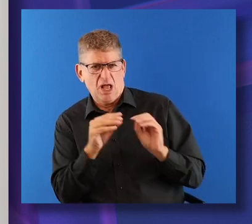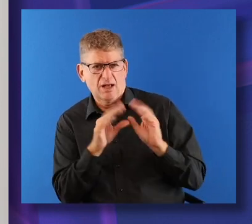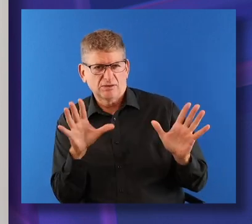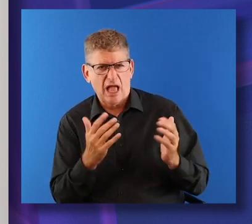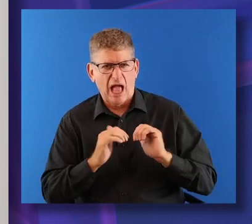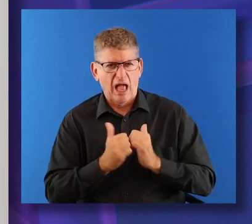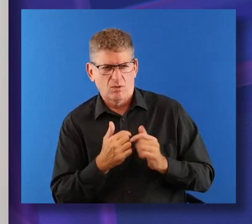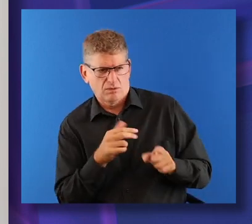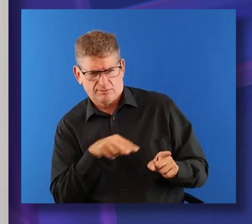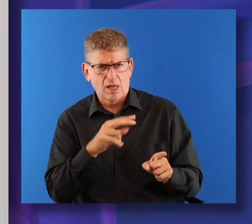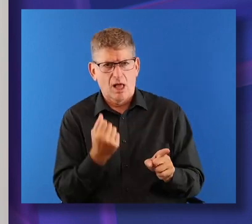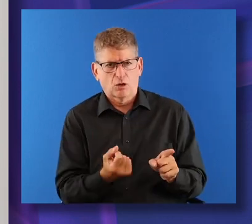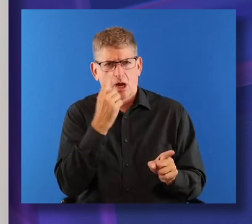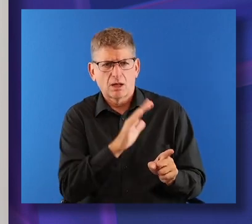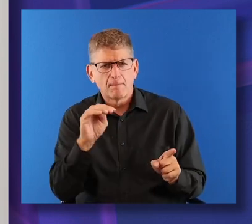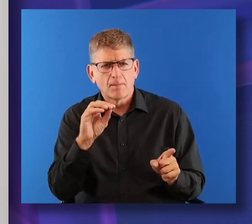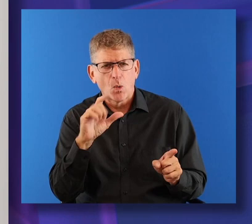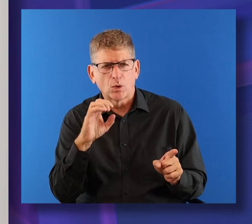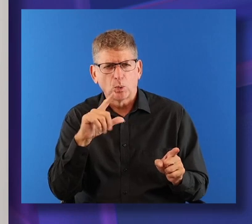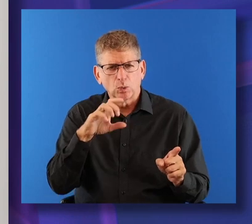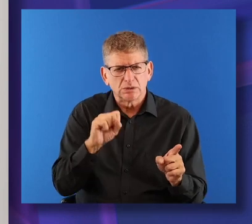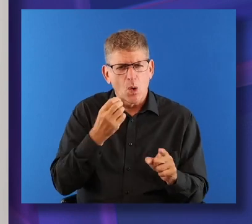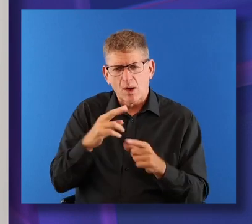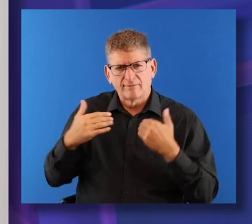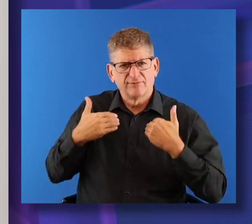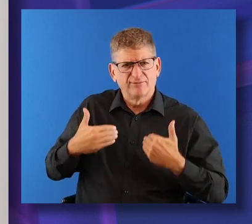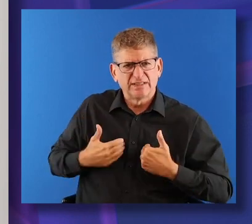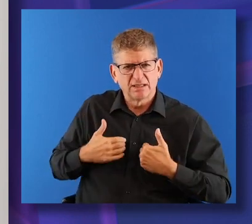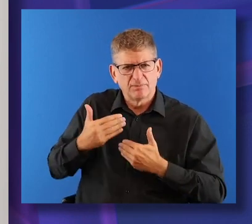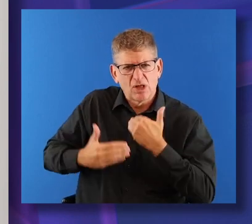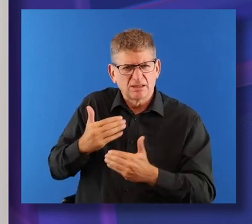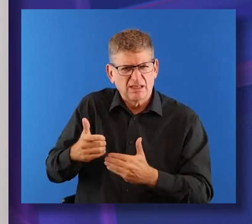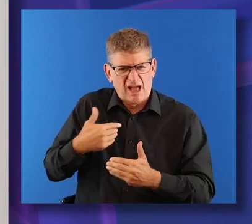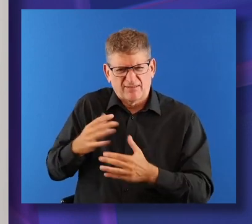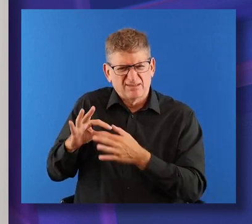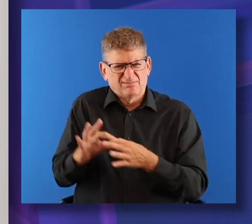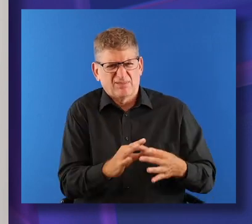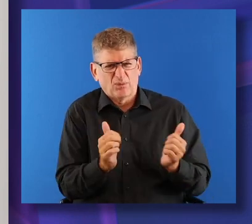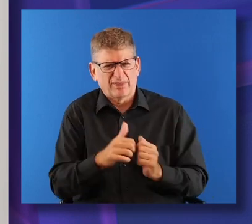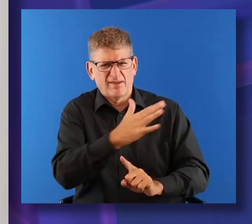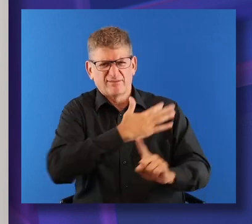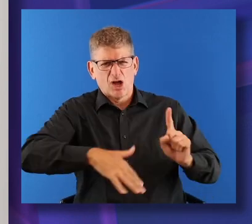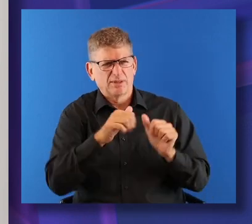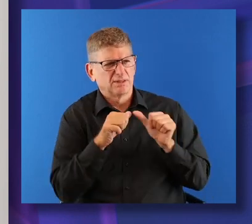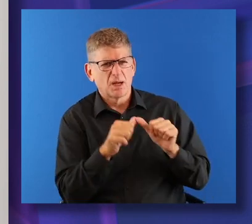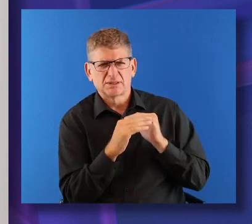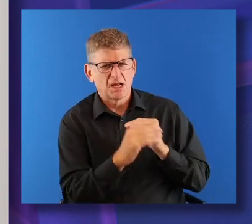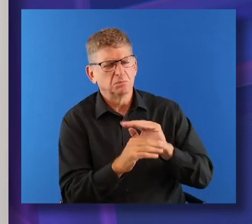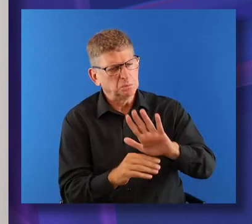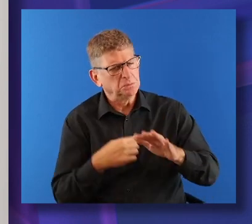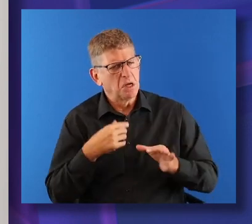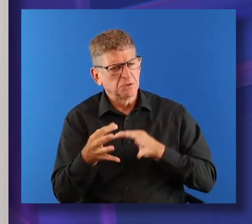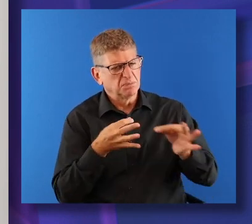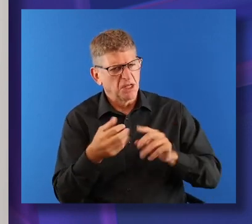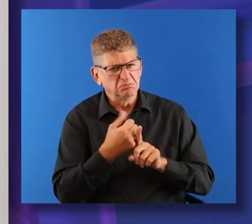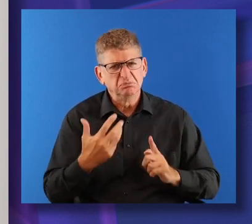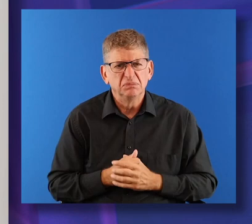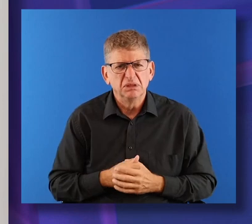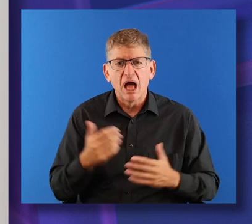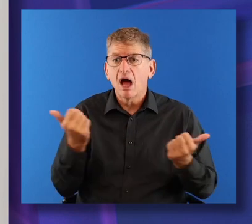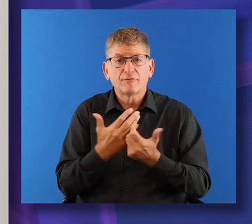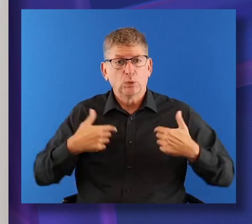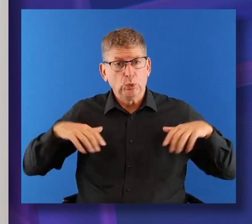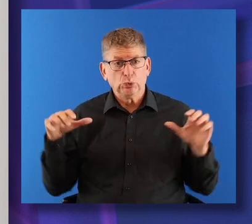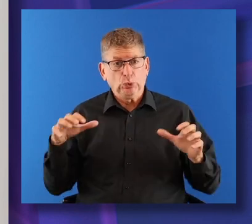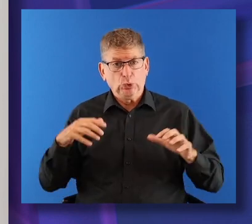environmental sustainability. So let me explain. Everything we do for our survival and comfort involves transformation of matter